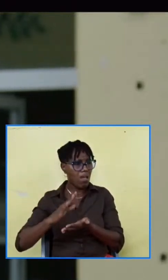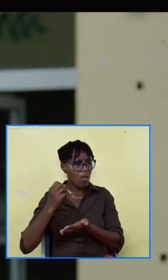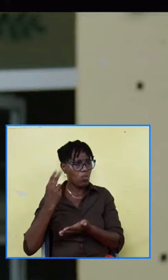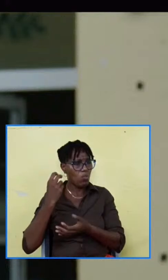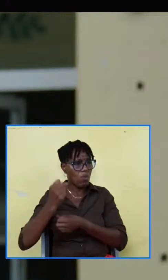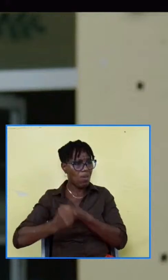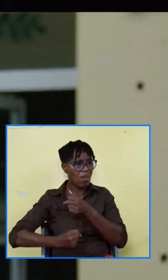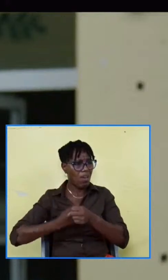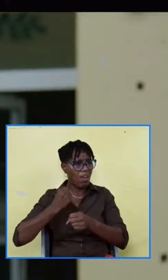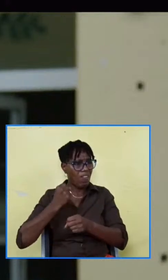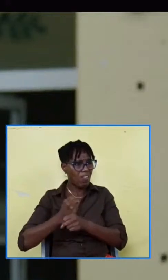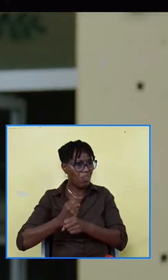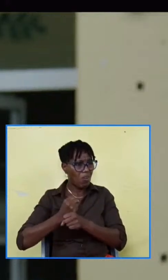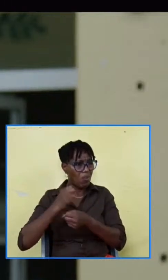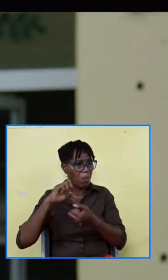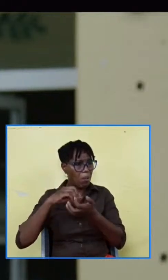thing,